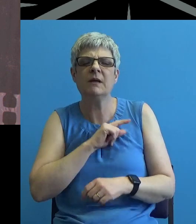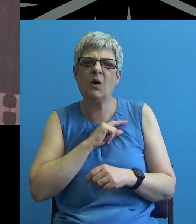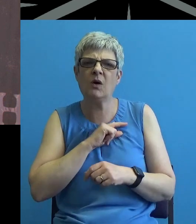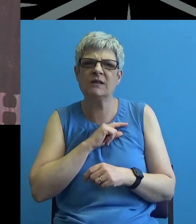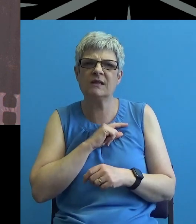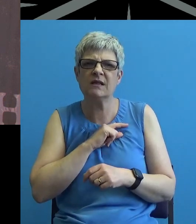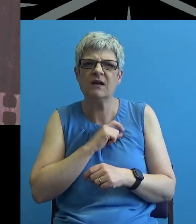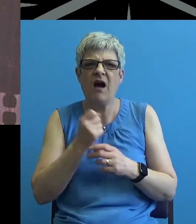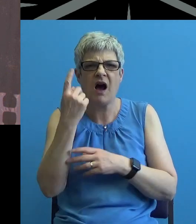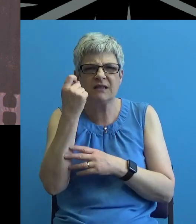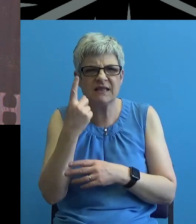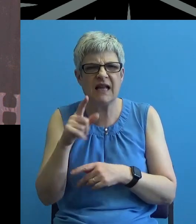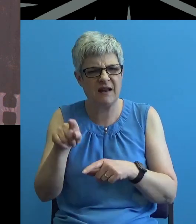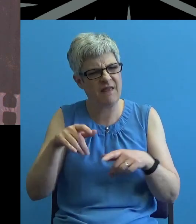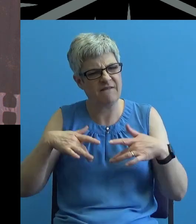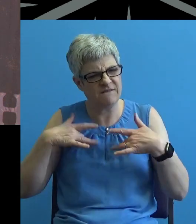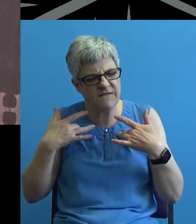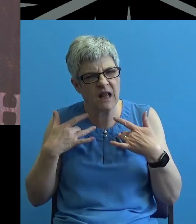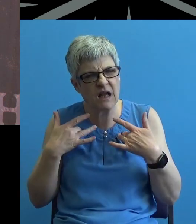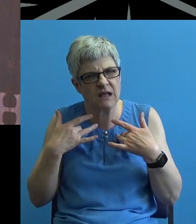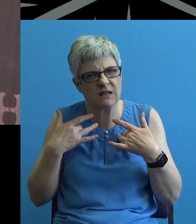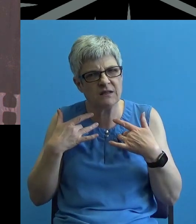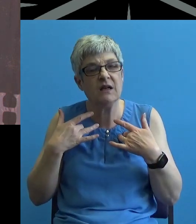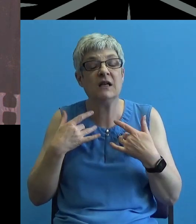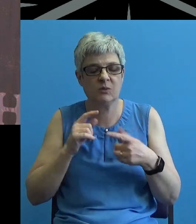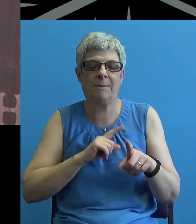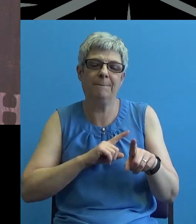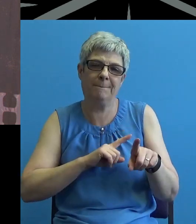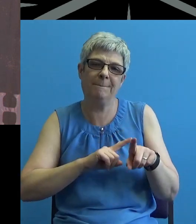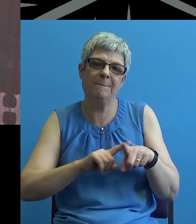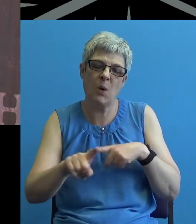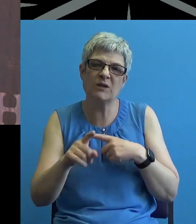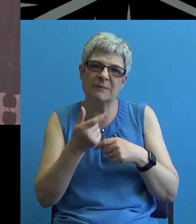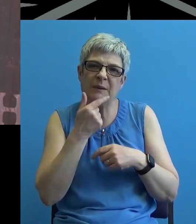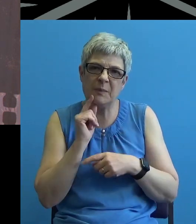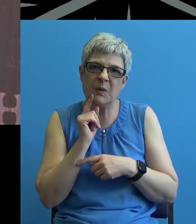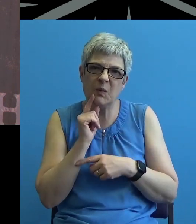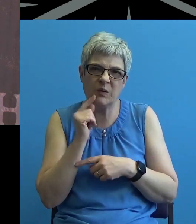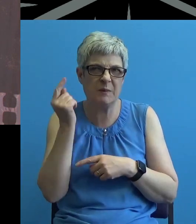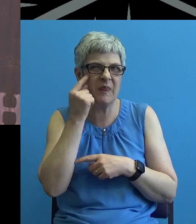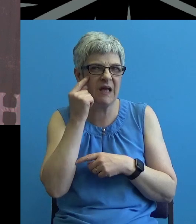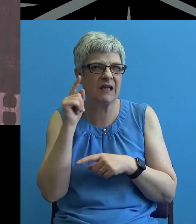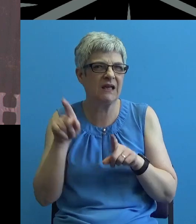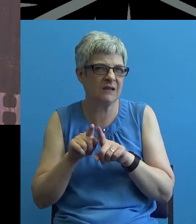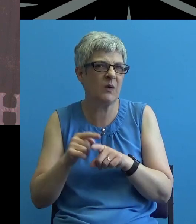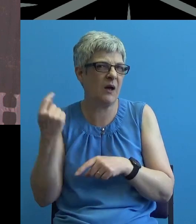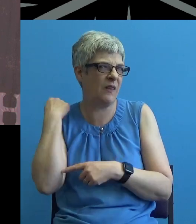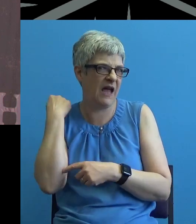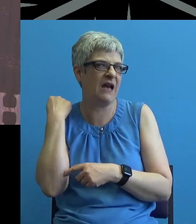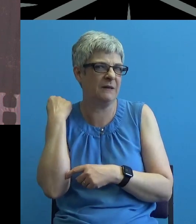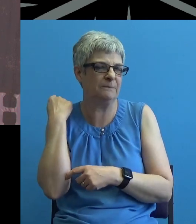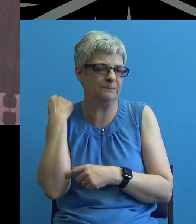getting to grips with that feeling is what most people at the time would probably have been thinking as well.